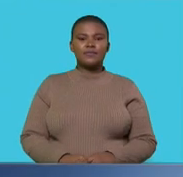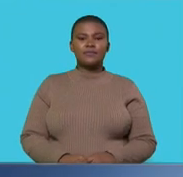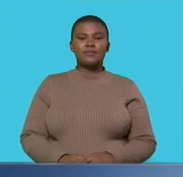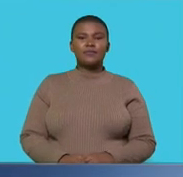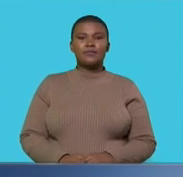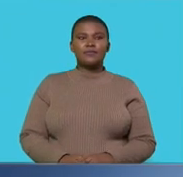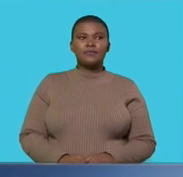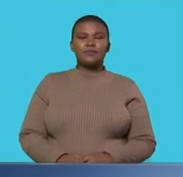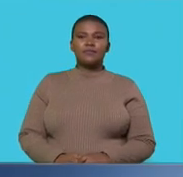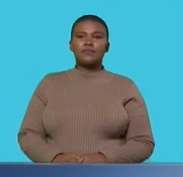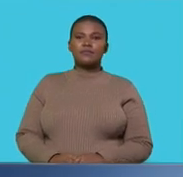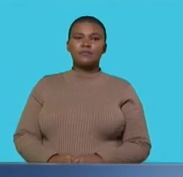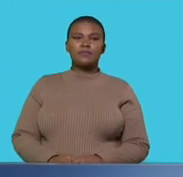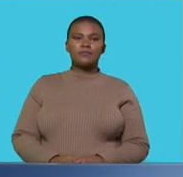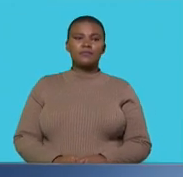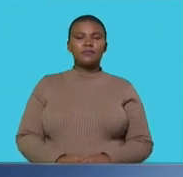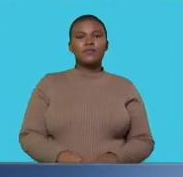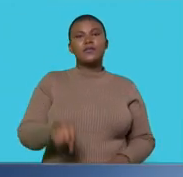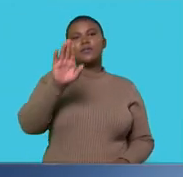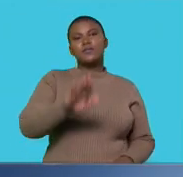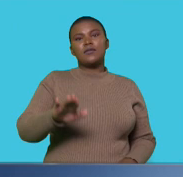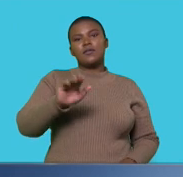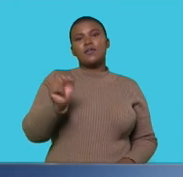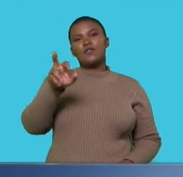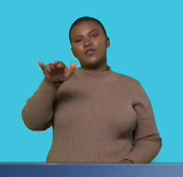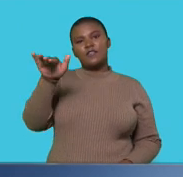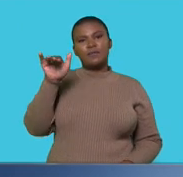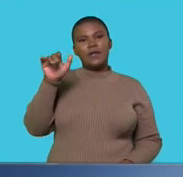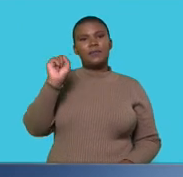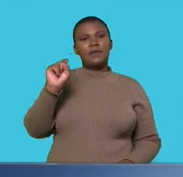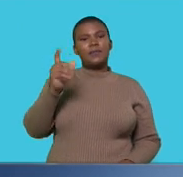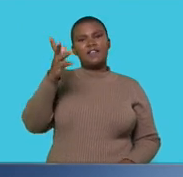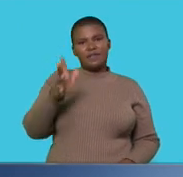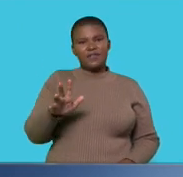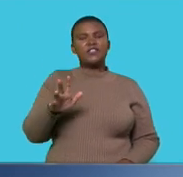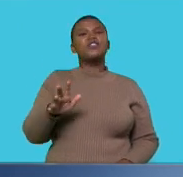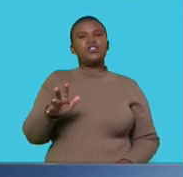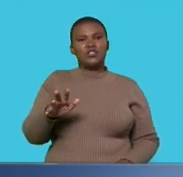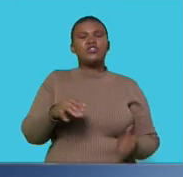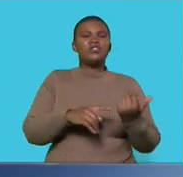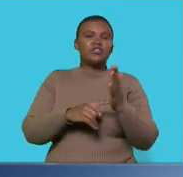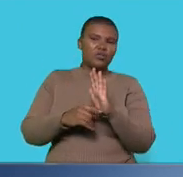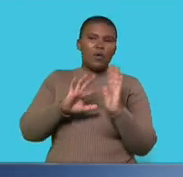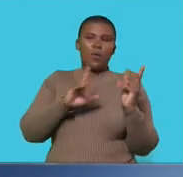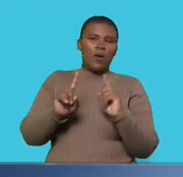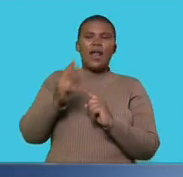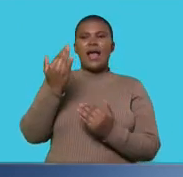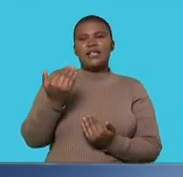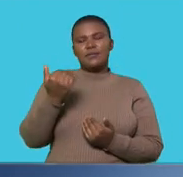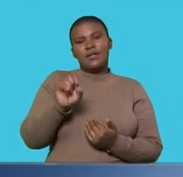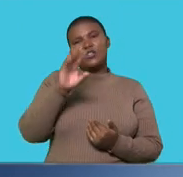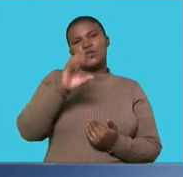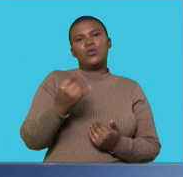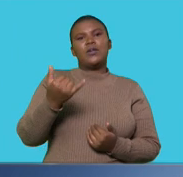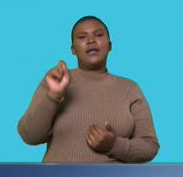The South African Reserve Bank's unanimous decision to keep the repo rate unchanged, 8.25%, was widely expected, so you know, no real surprises